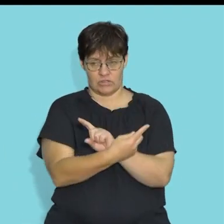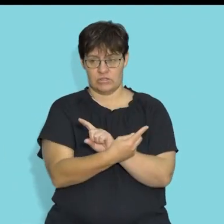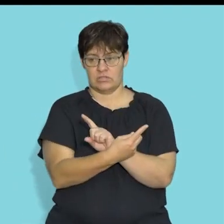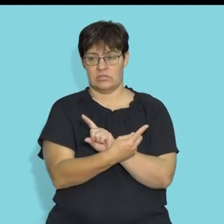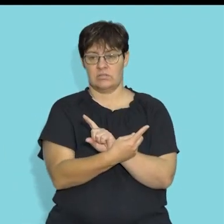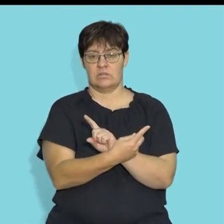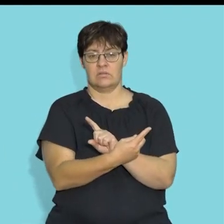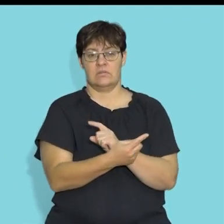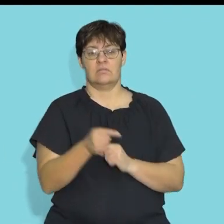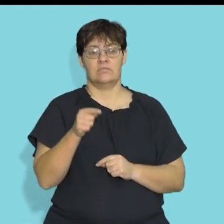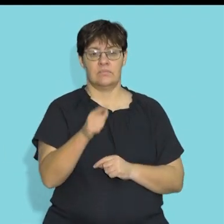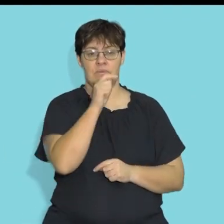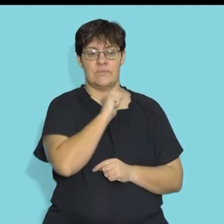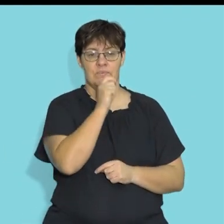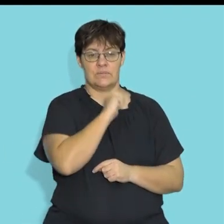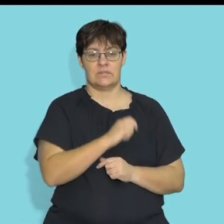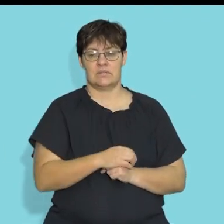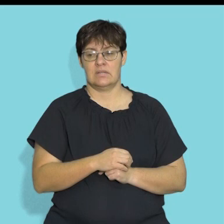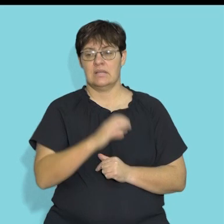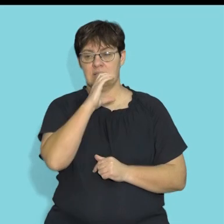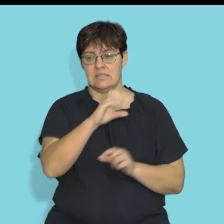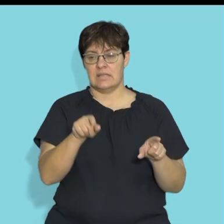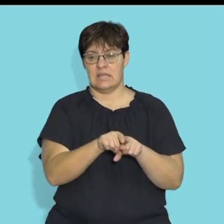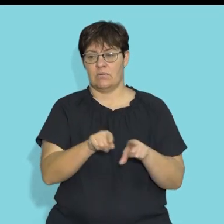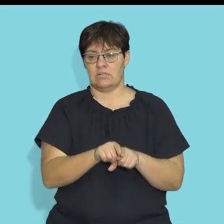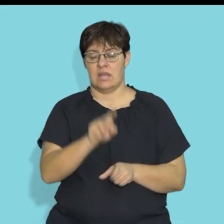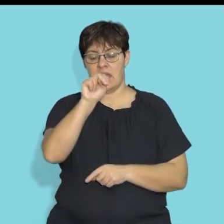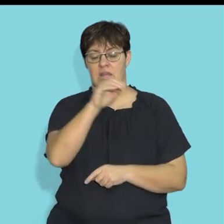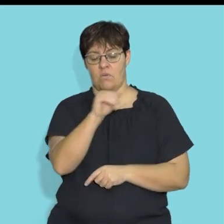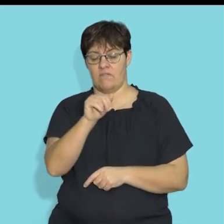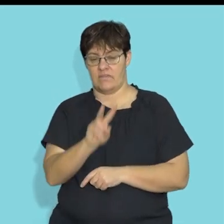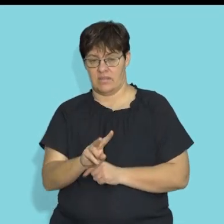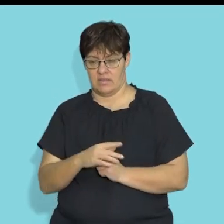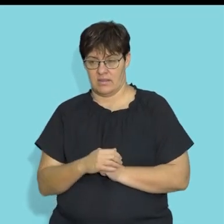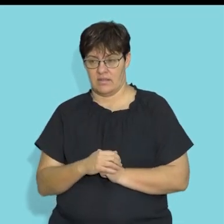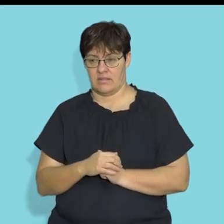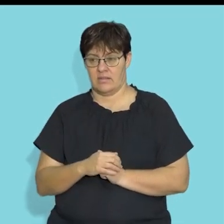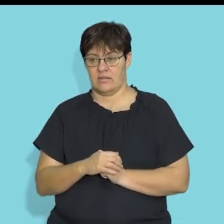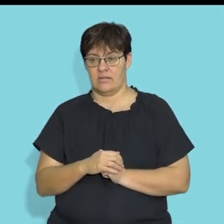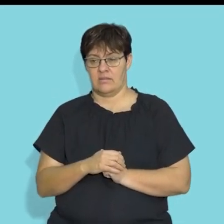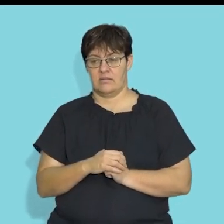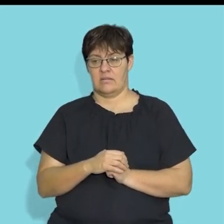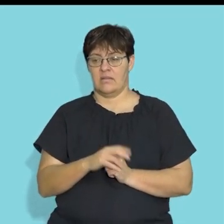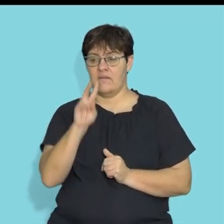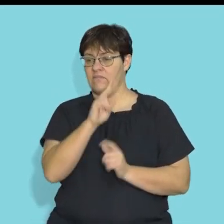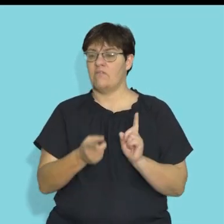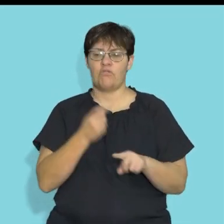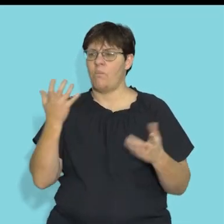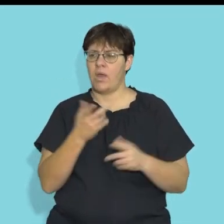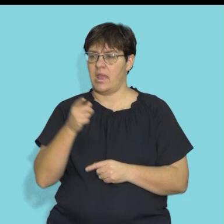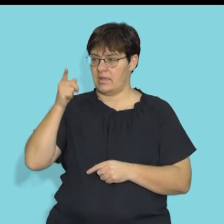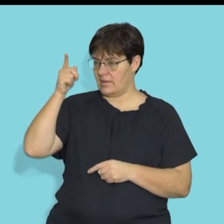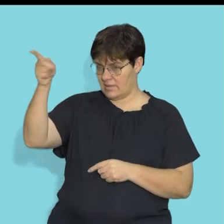into a concentration by using C is equal to N over V. Where does V come